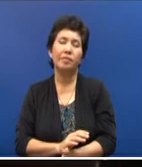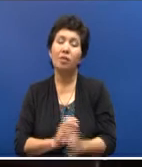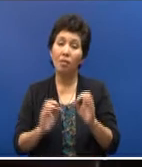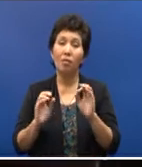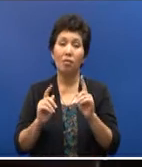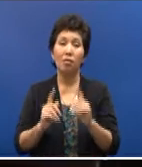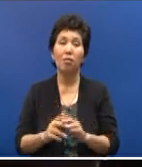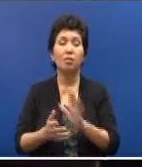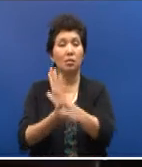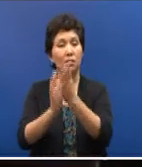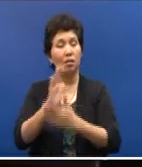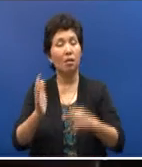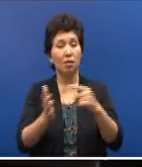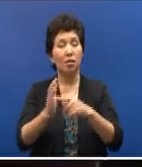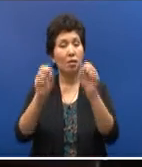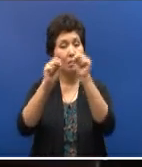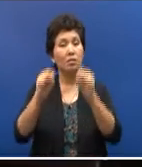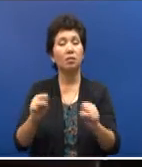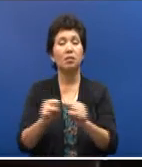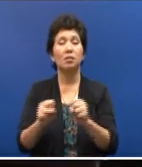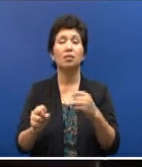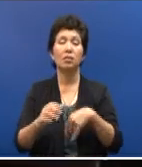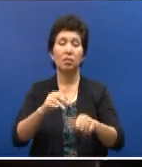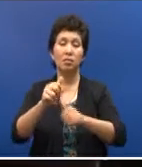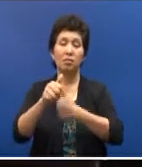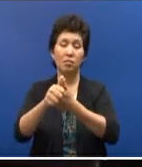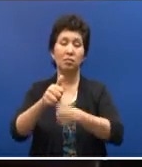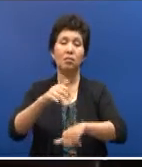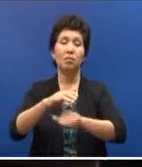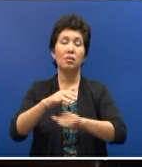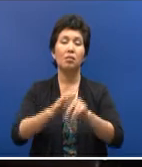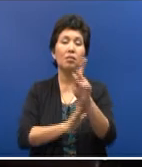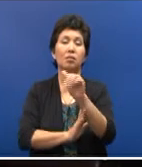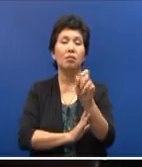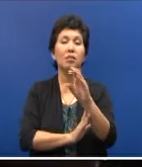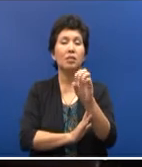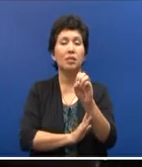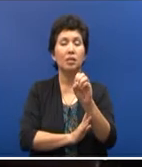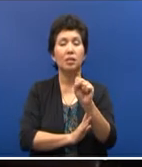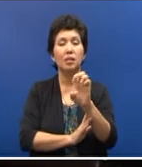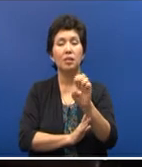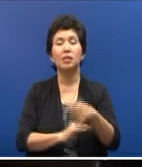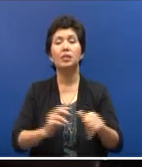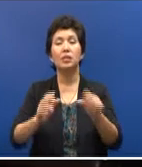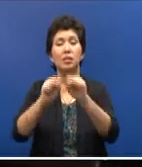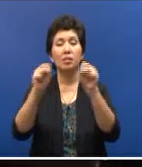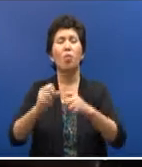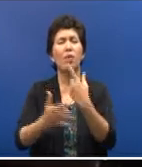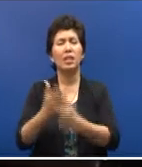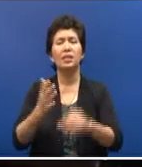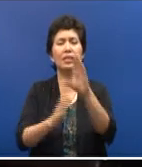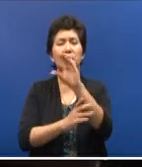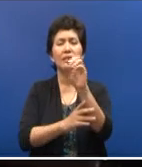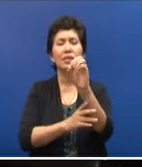Okay, so the other systems is based on case systems. Okay, so what is case